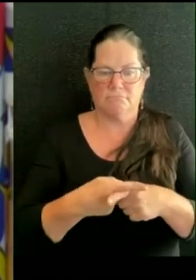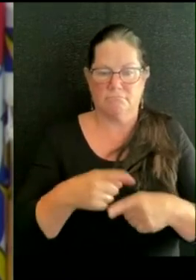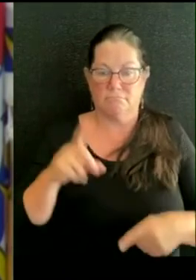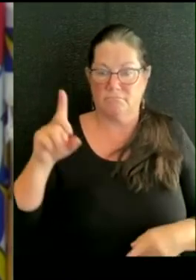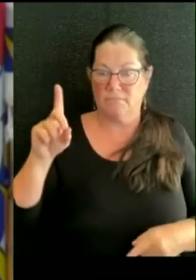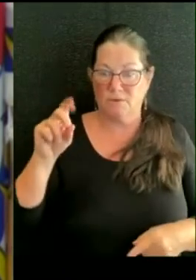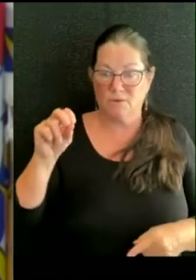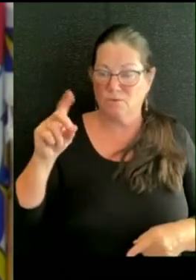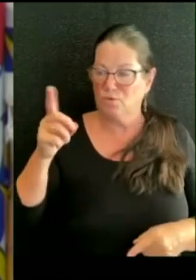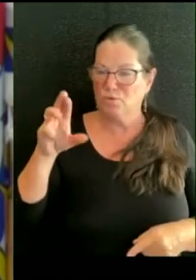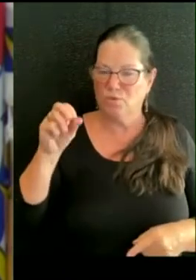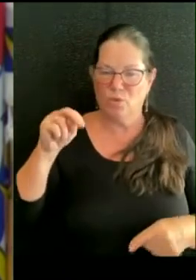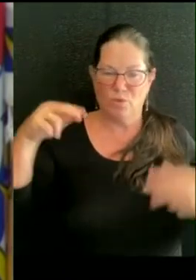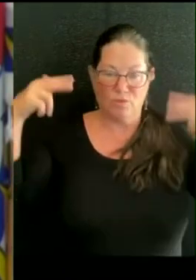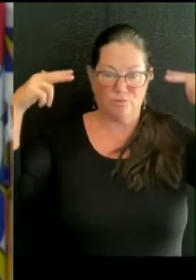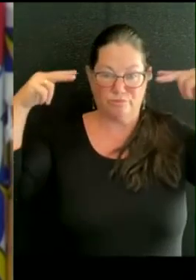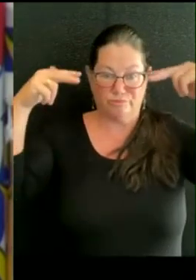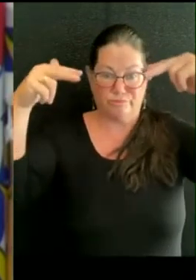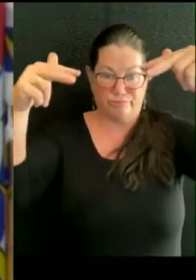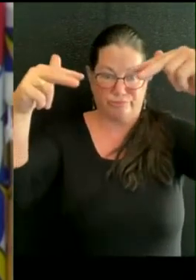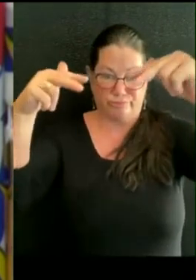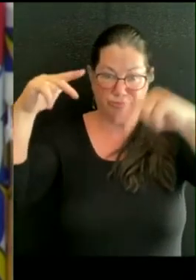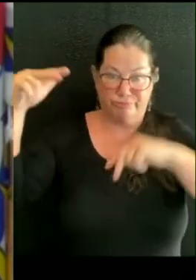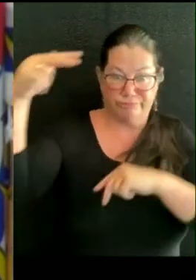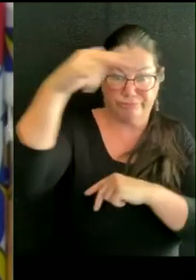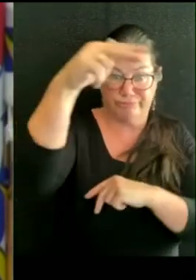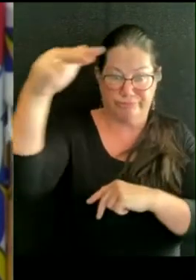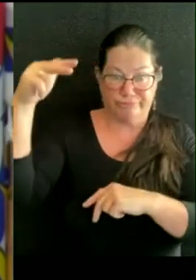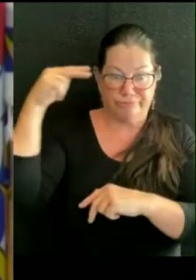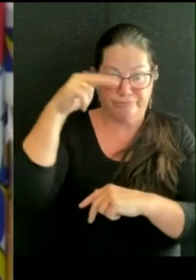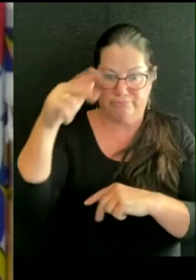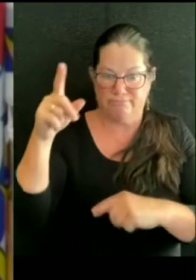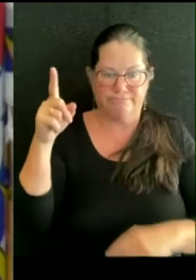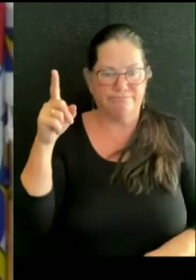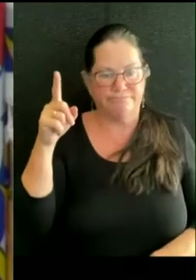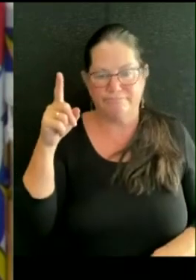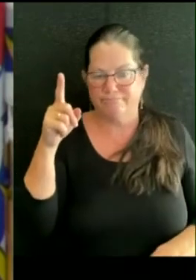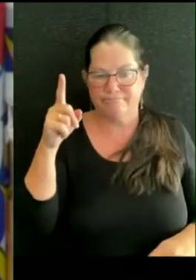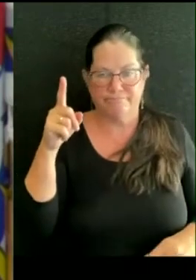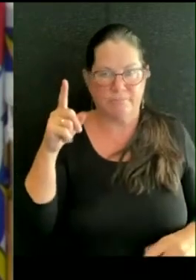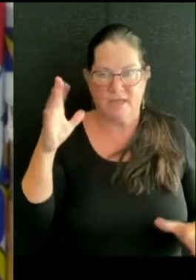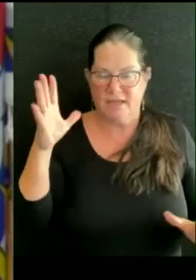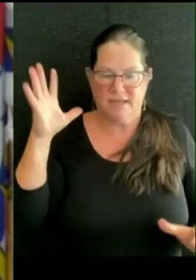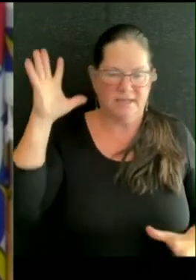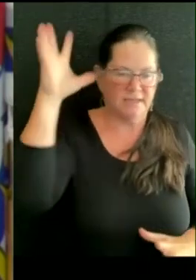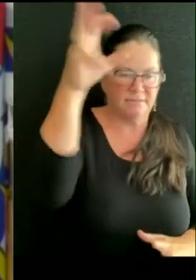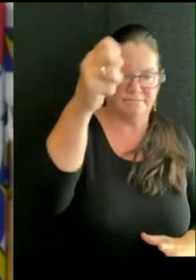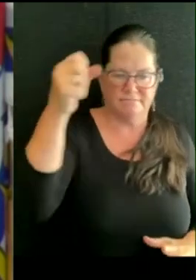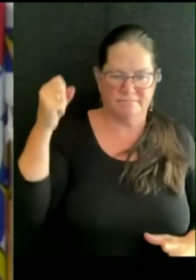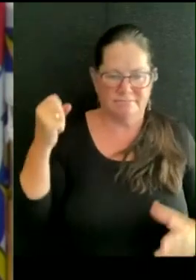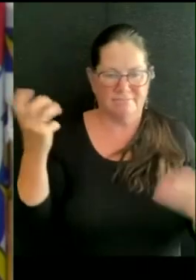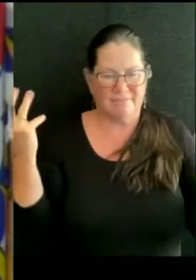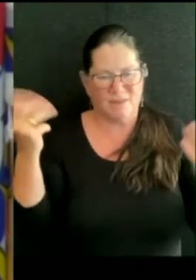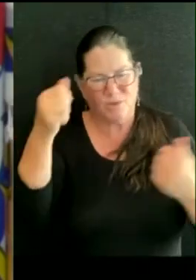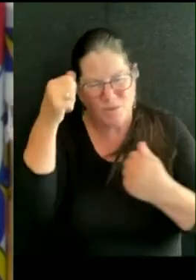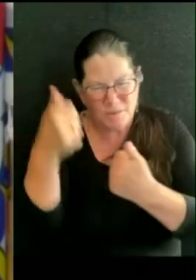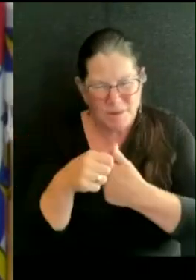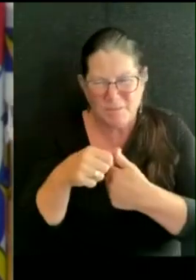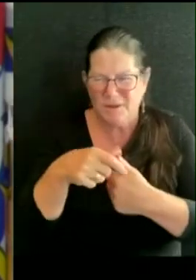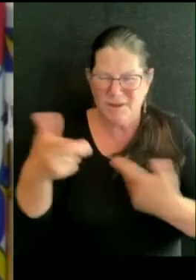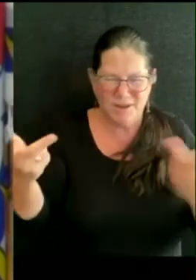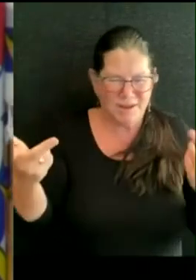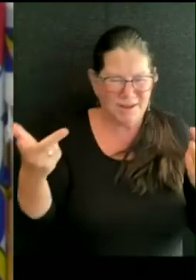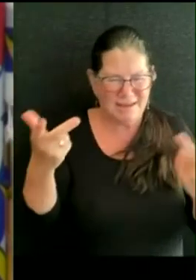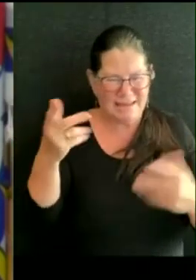Environment were able to identify the operator and seize the drone. This is a reminder that these drones create